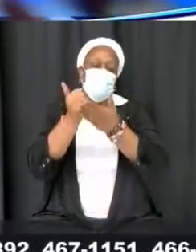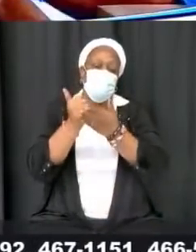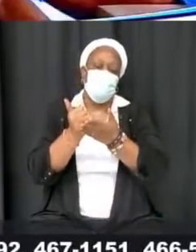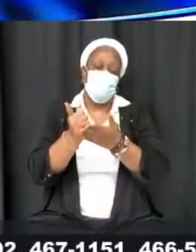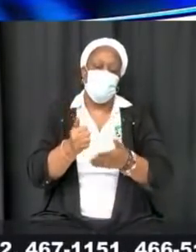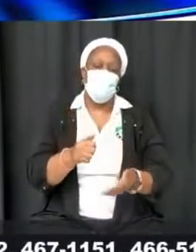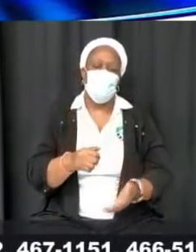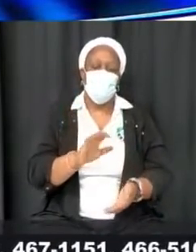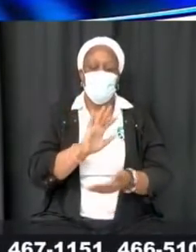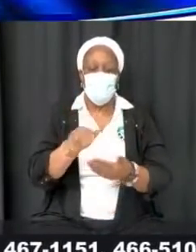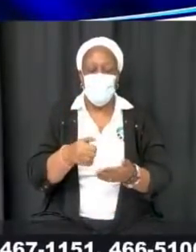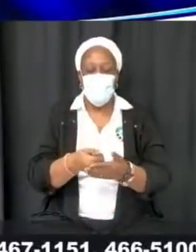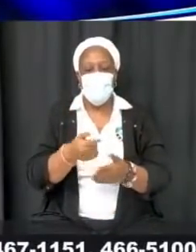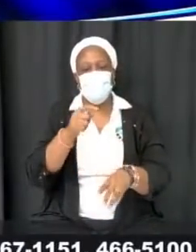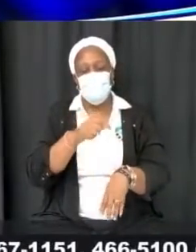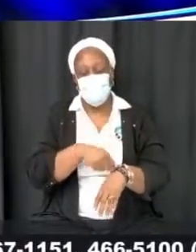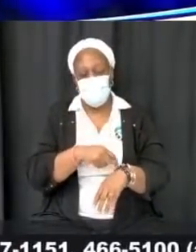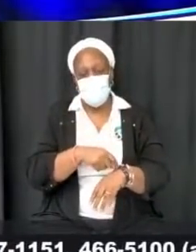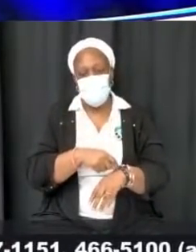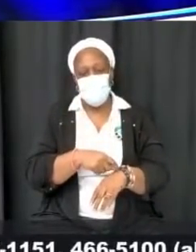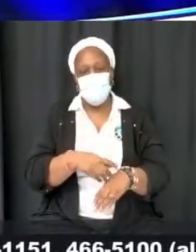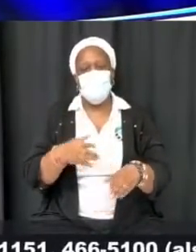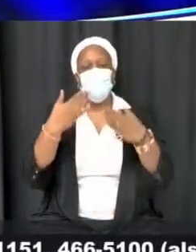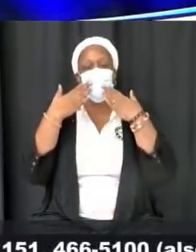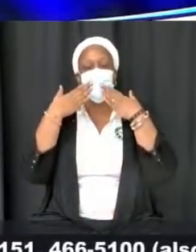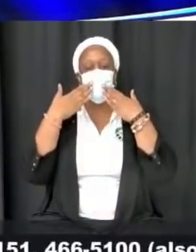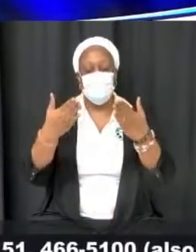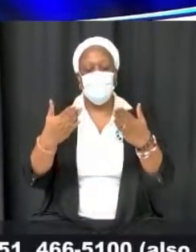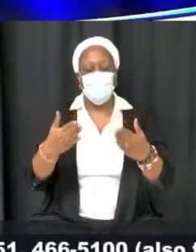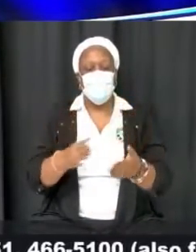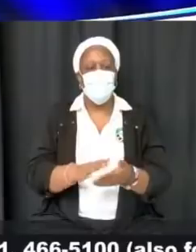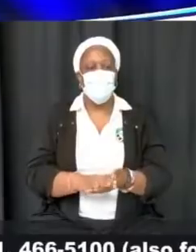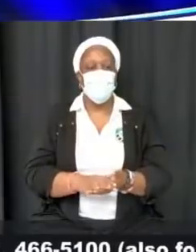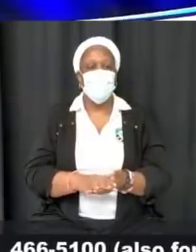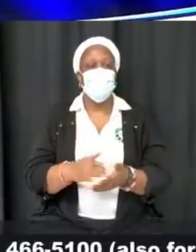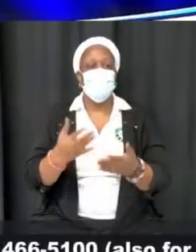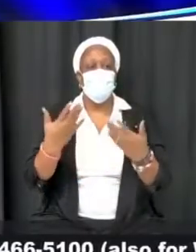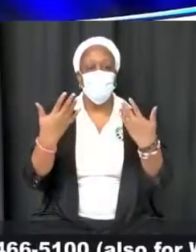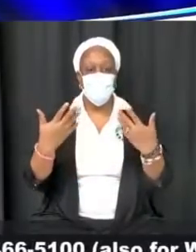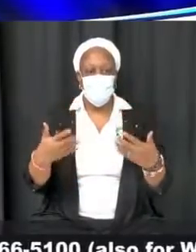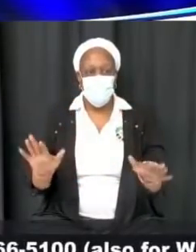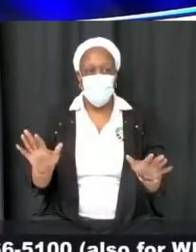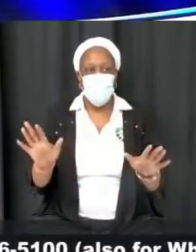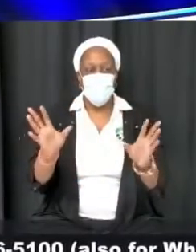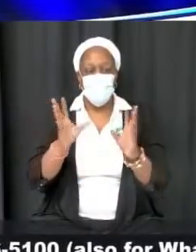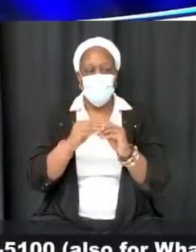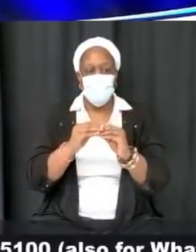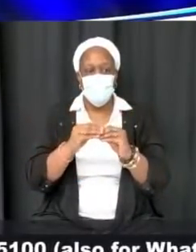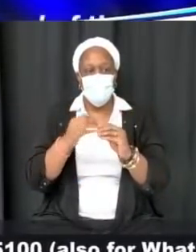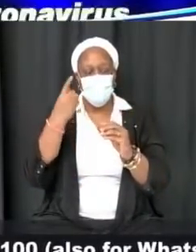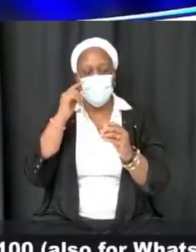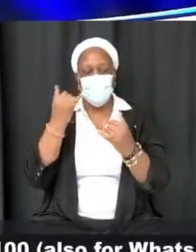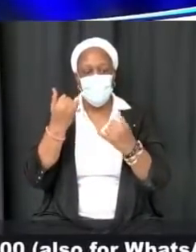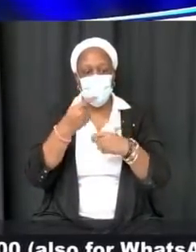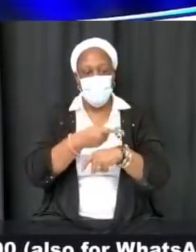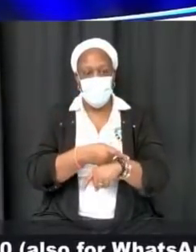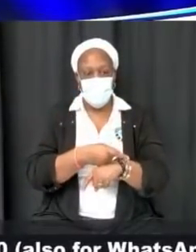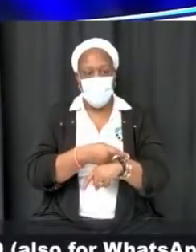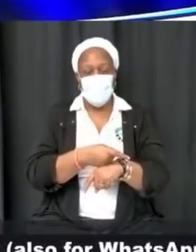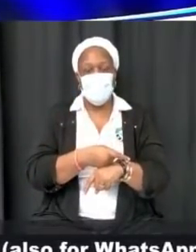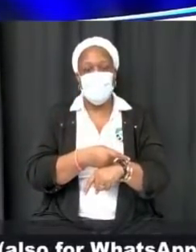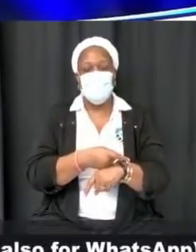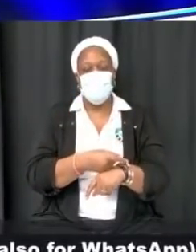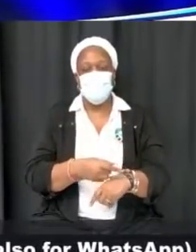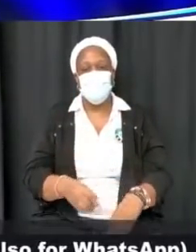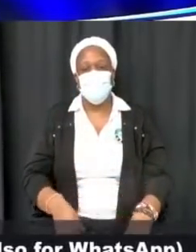That brings us to the end of our press briefing for today. I want to thank Dr. Cameron